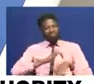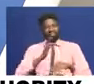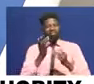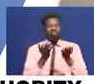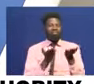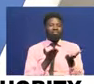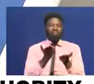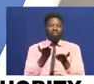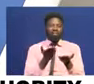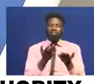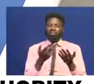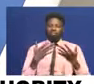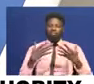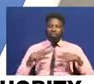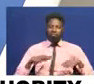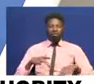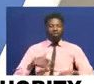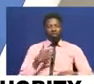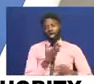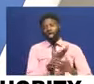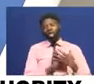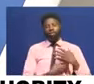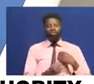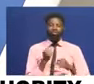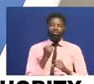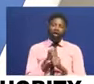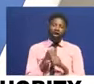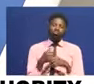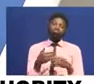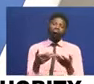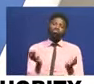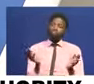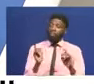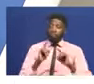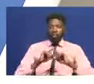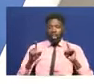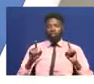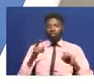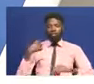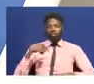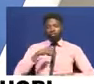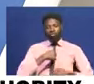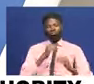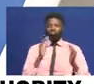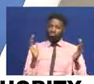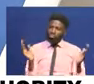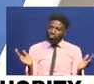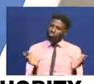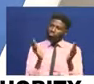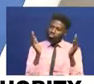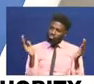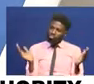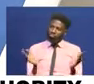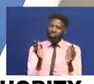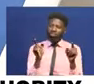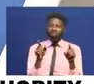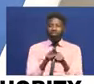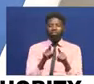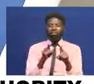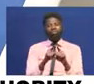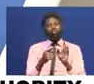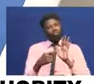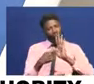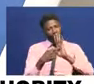That is natural. Mm. It affects productivity a little bit. But of course we keep trying to reassure them. And the key thing is to be able to keep sending the right